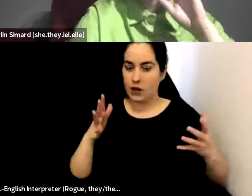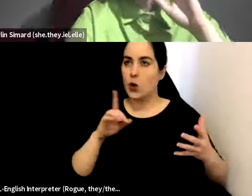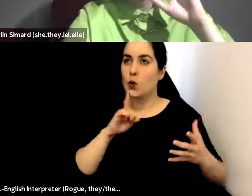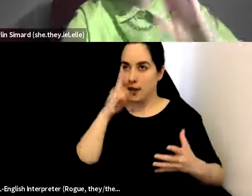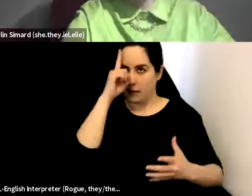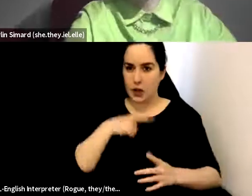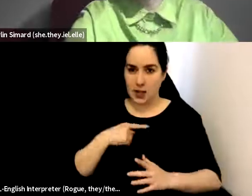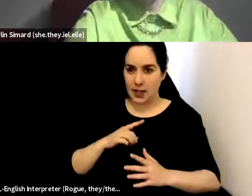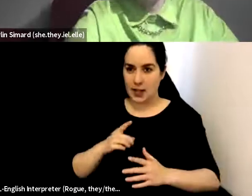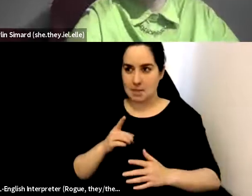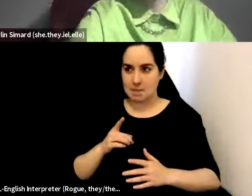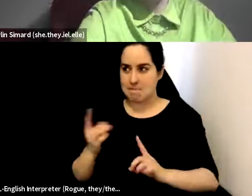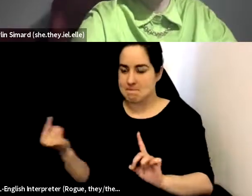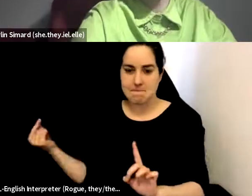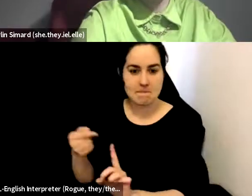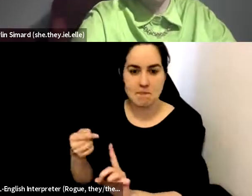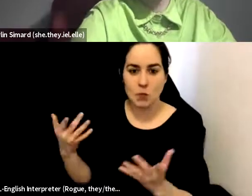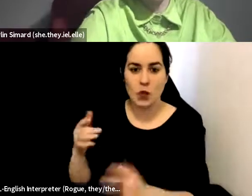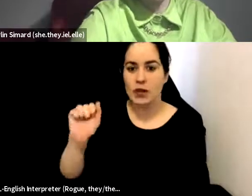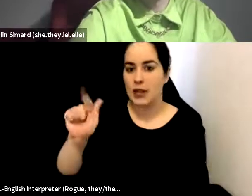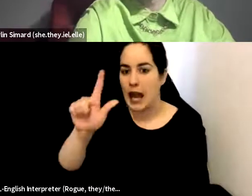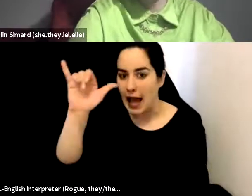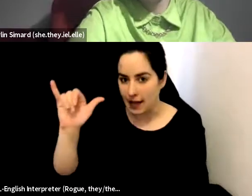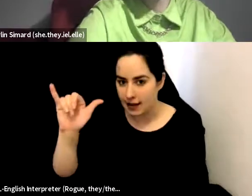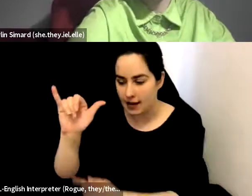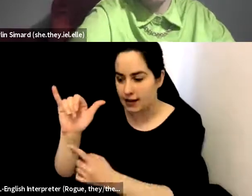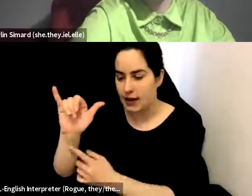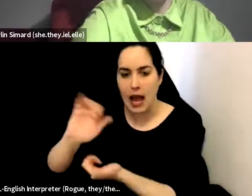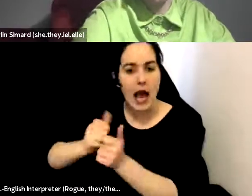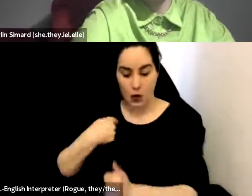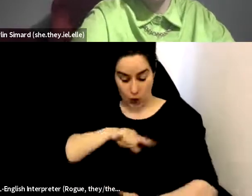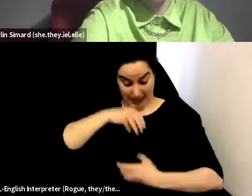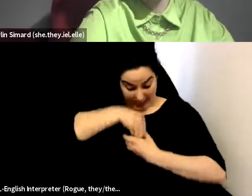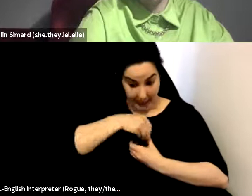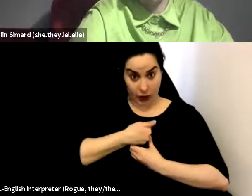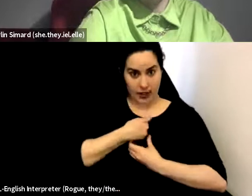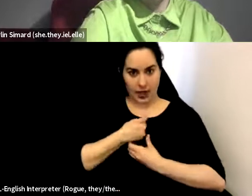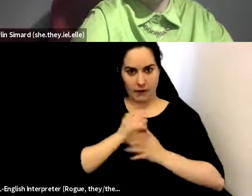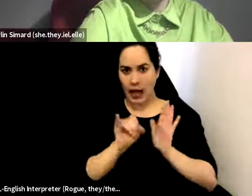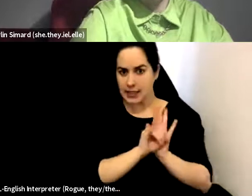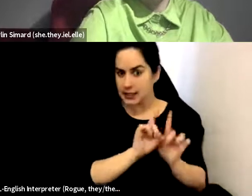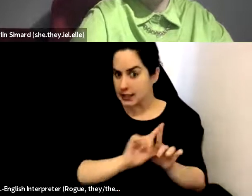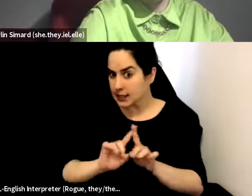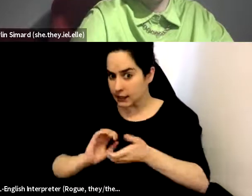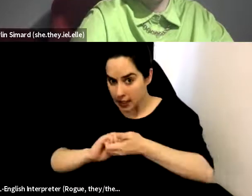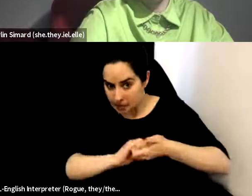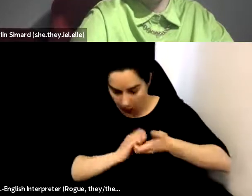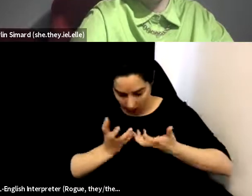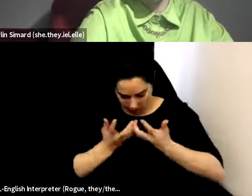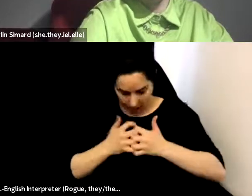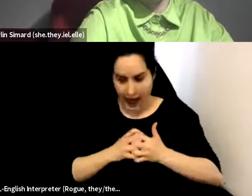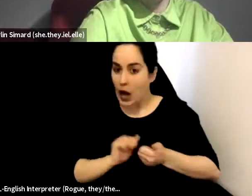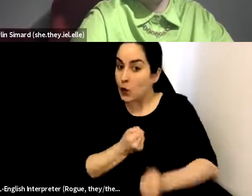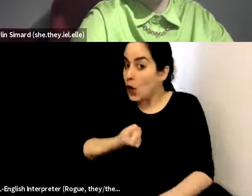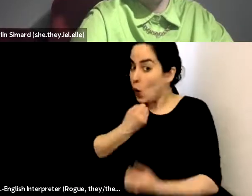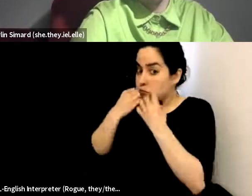like, how are we allies to all of the parts of ourselves, and how do we reconcile all of the pasts as we step into the future?